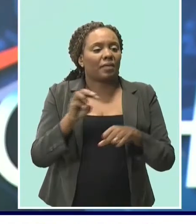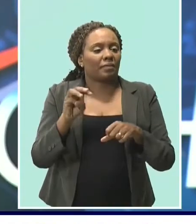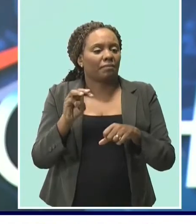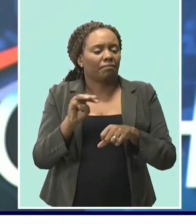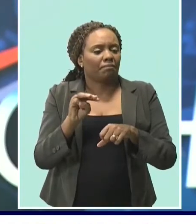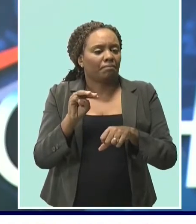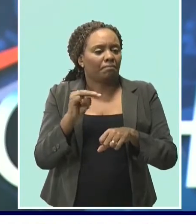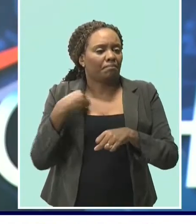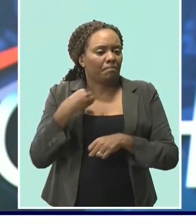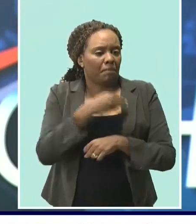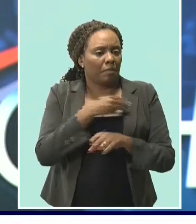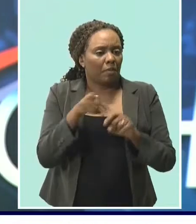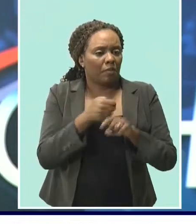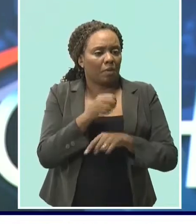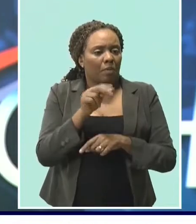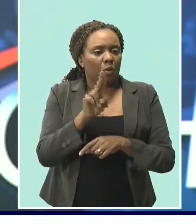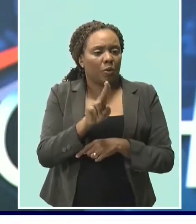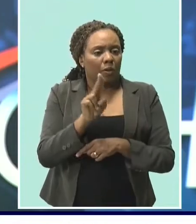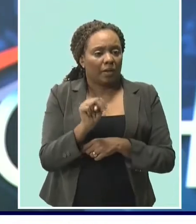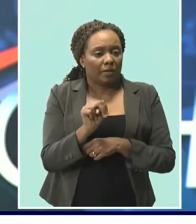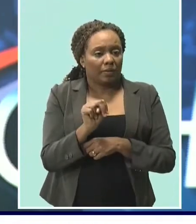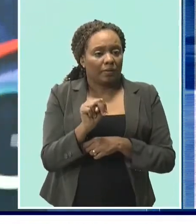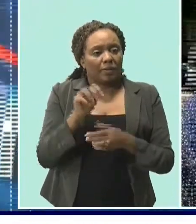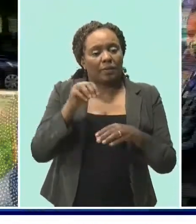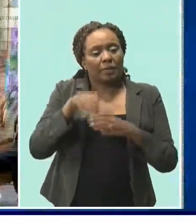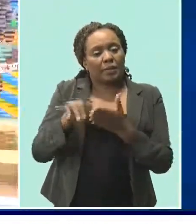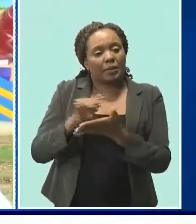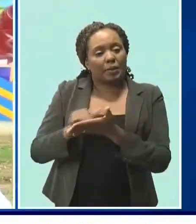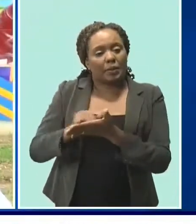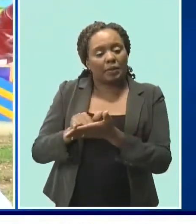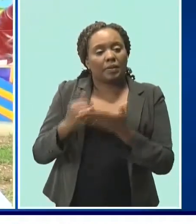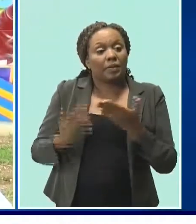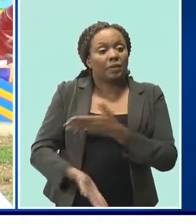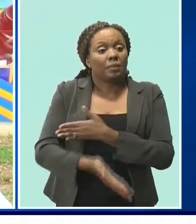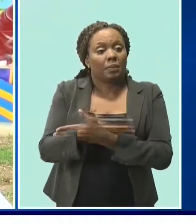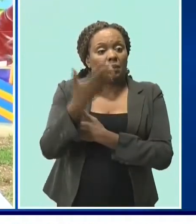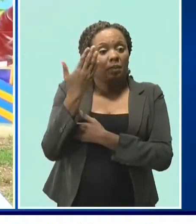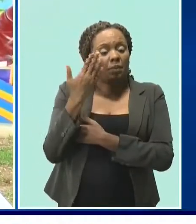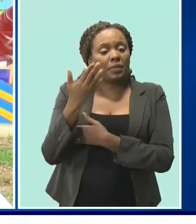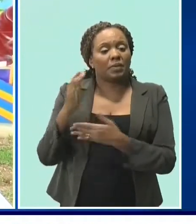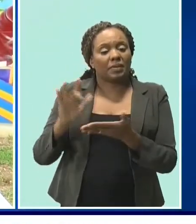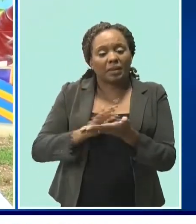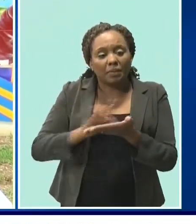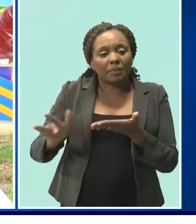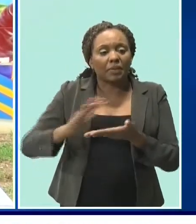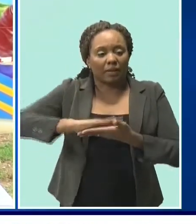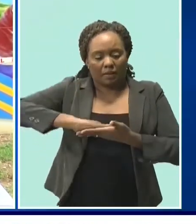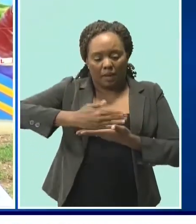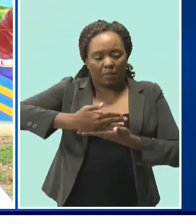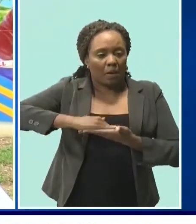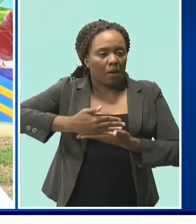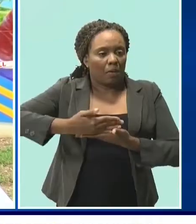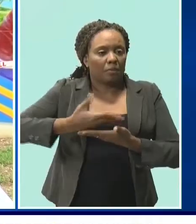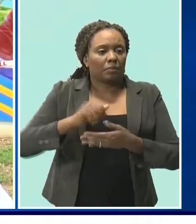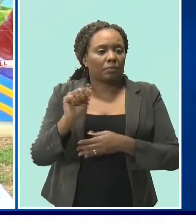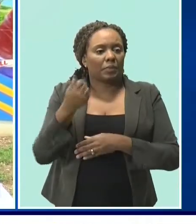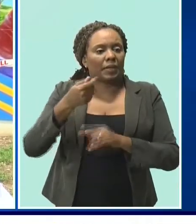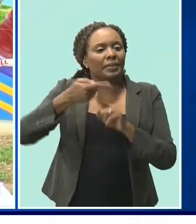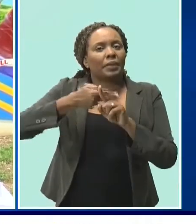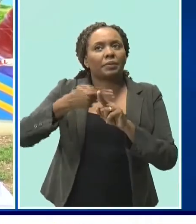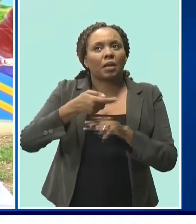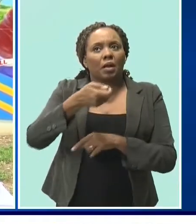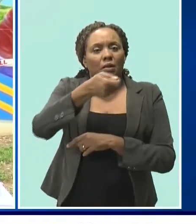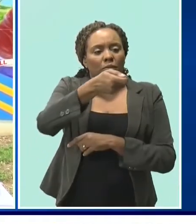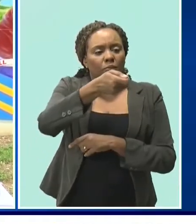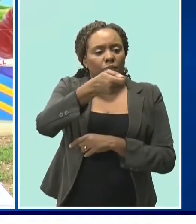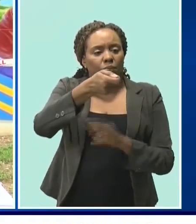Nations based at New York. This morning, Ambassador Thompson presented a selection of tablets, laptops and 10 temperature scanners to